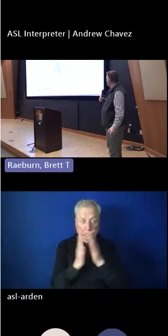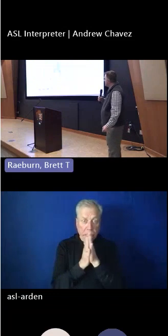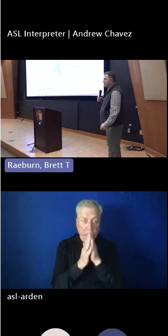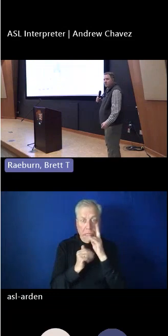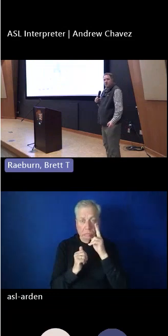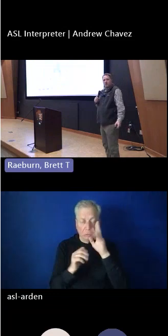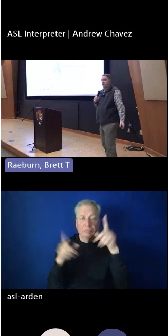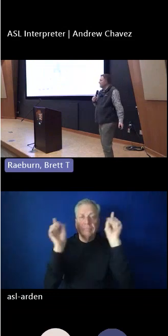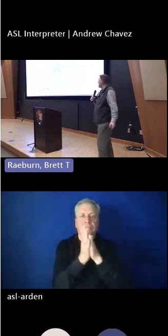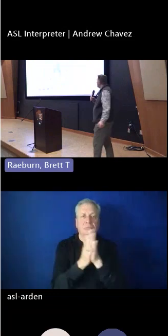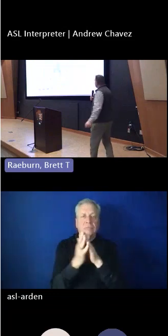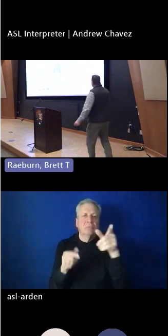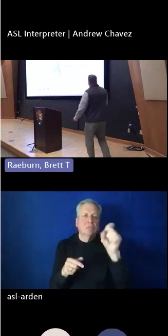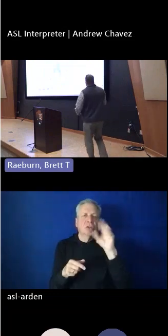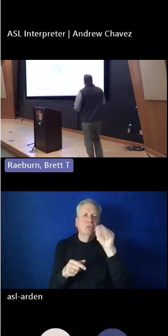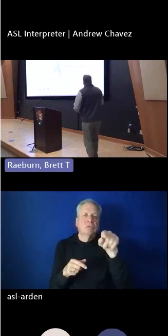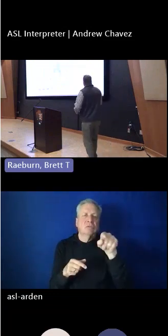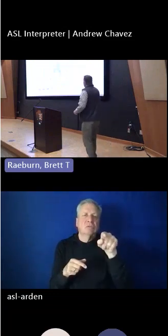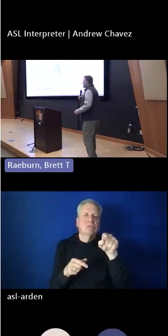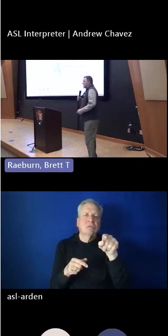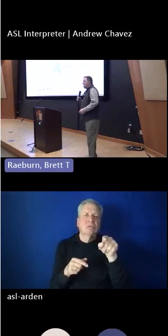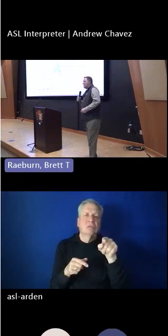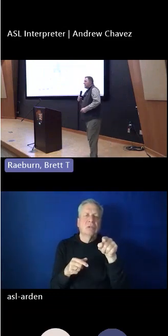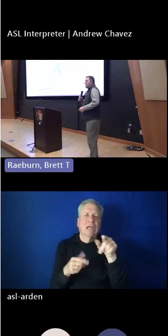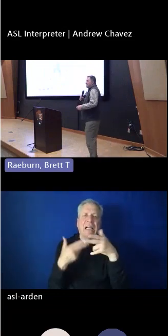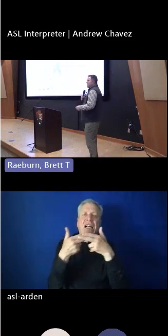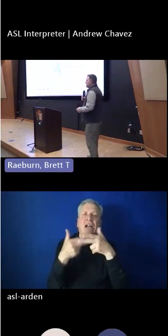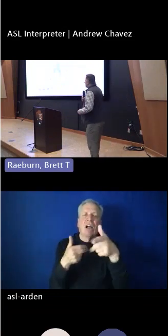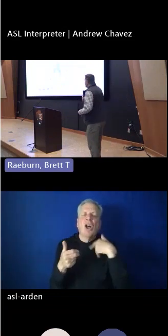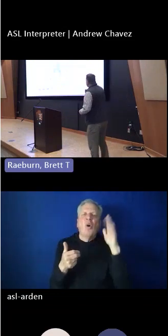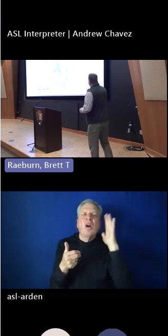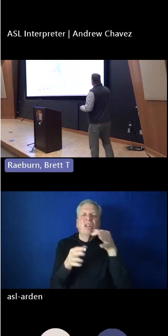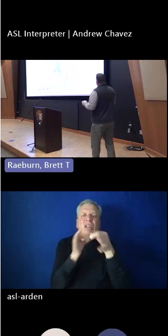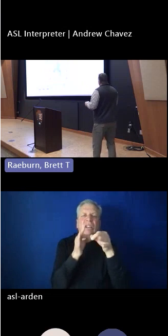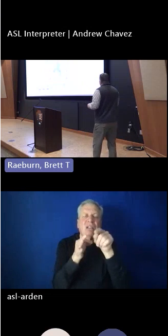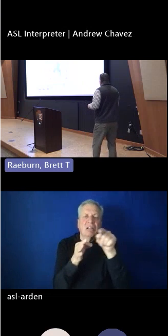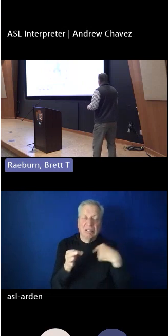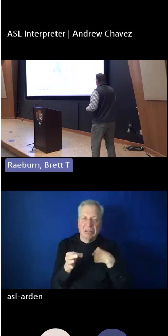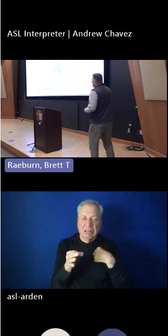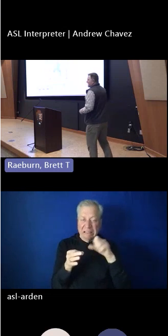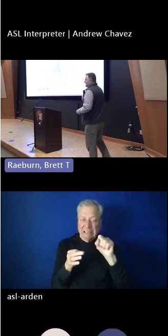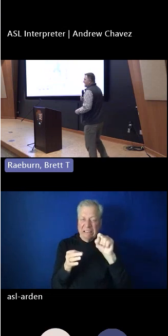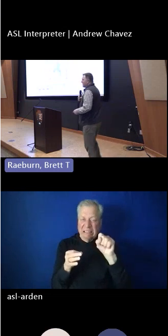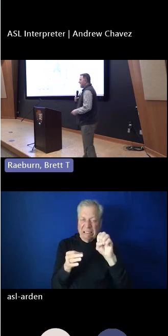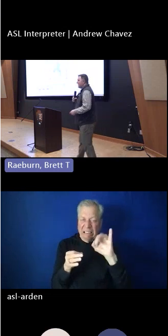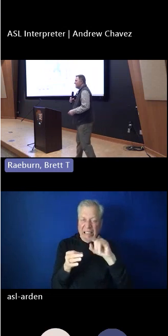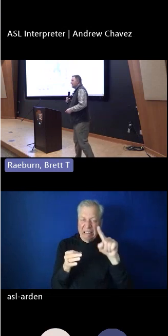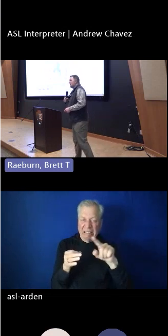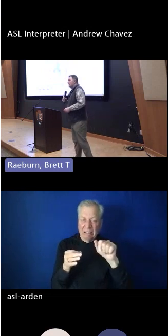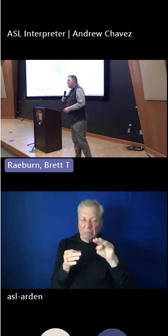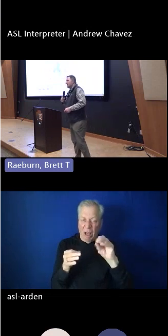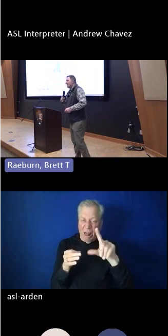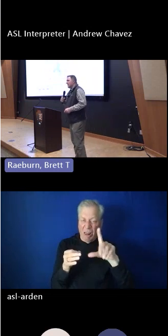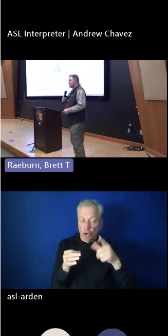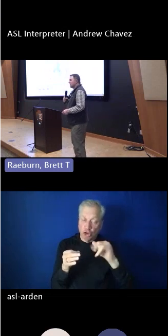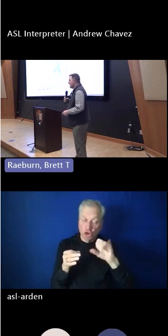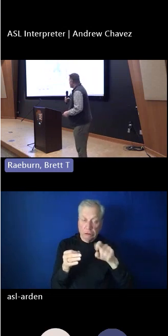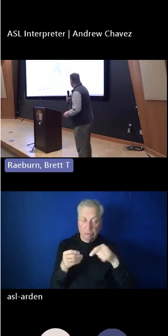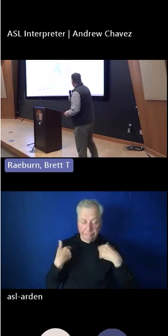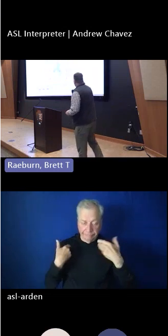There we go. Just got to push it hard, I think. So I'll start out. Like I said, I'm a seismologist. This is our seismic network that we operate